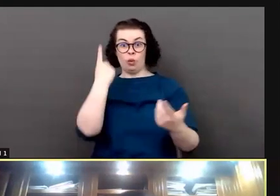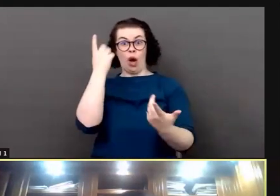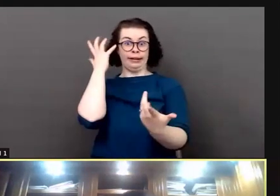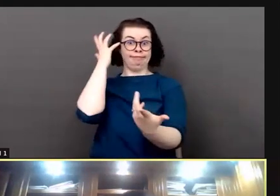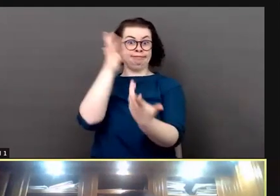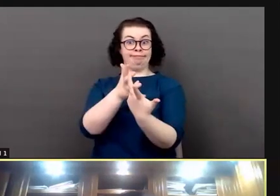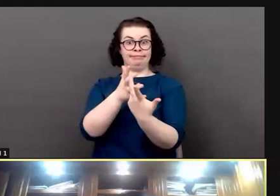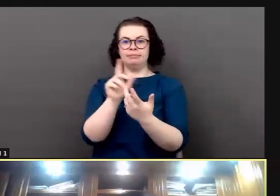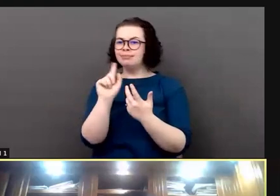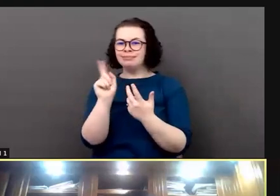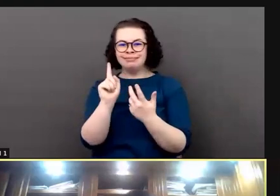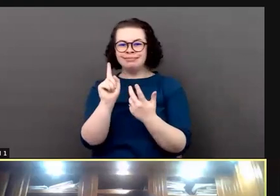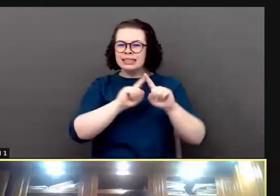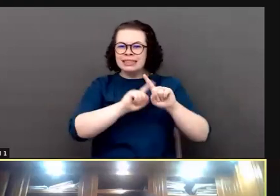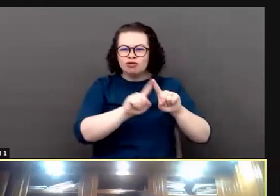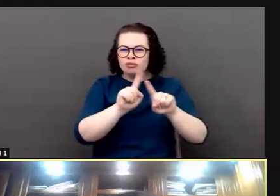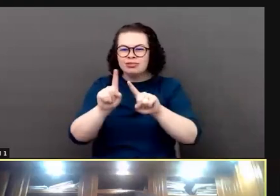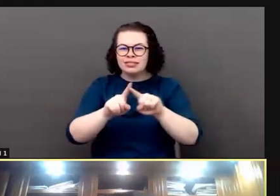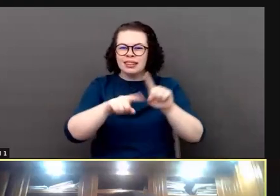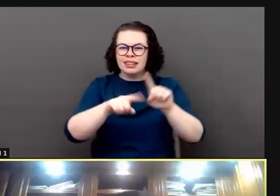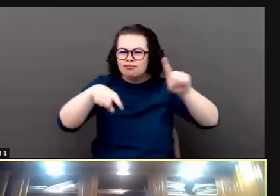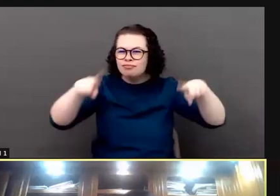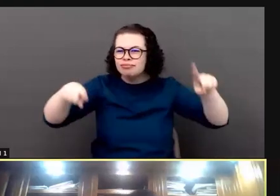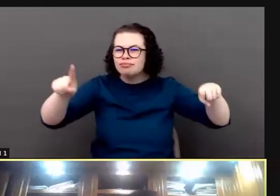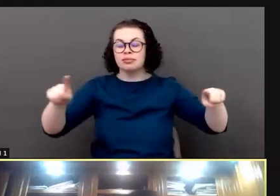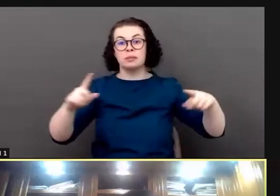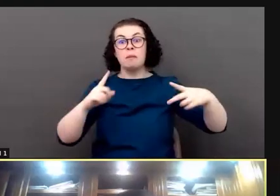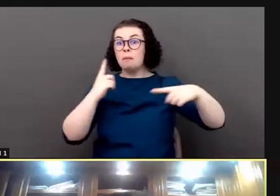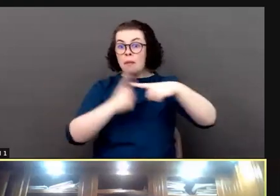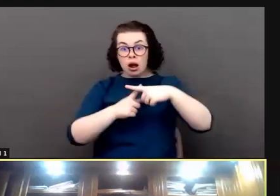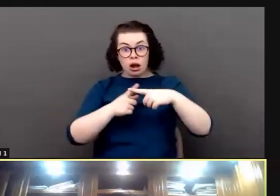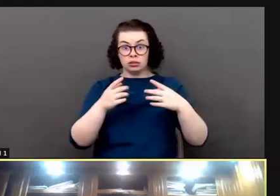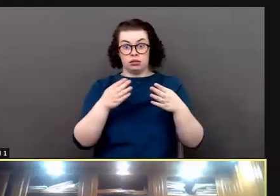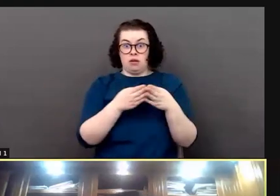activity, and it deals really with outdoors areas, route to approach